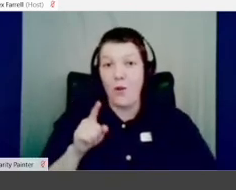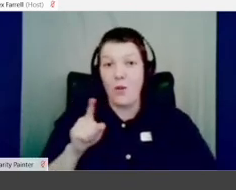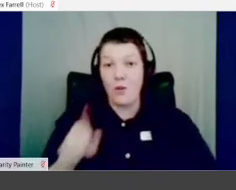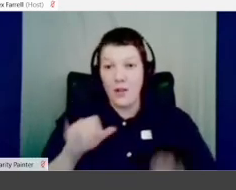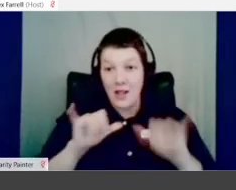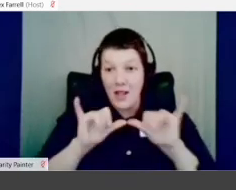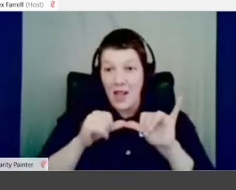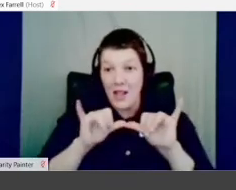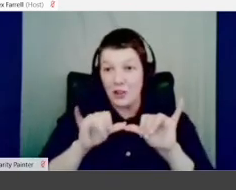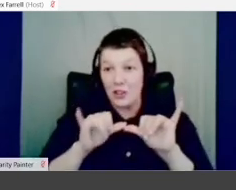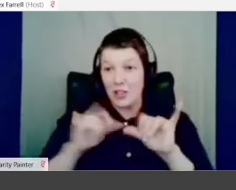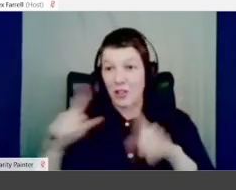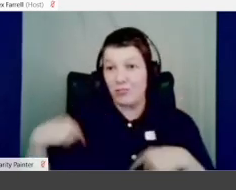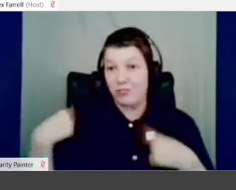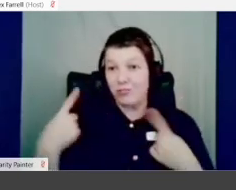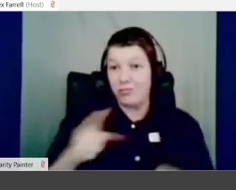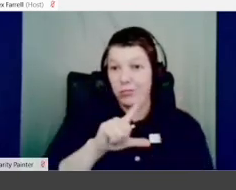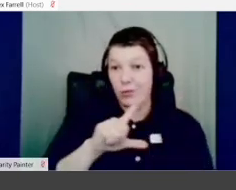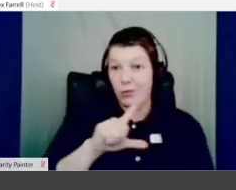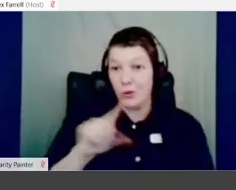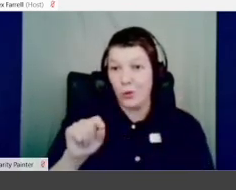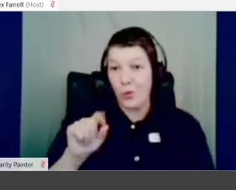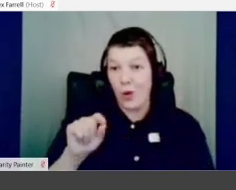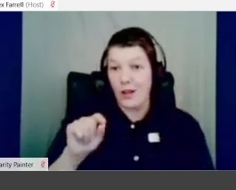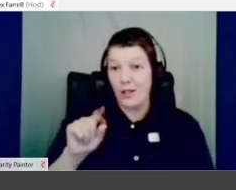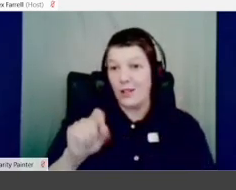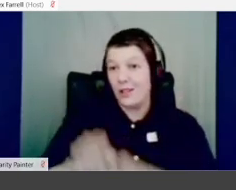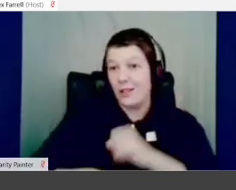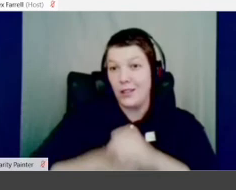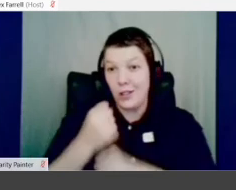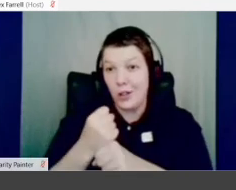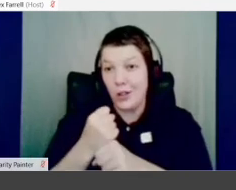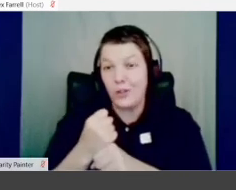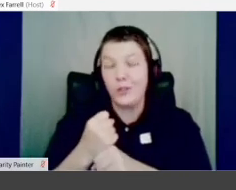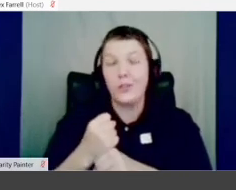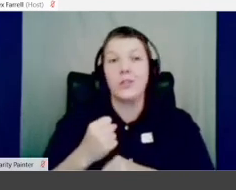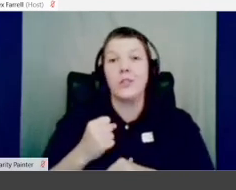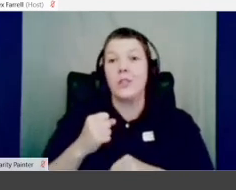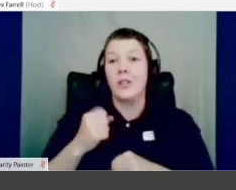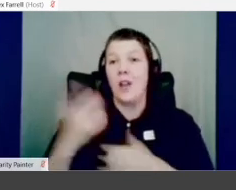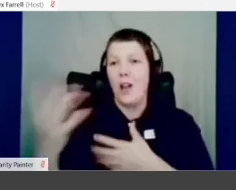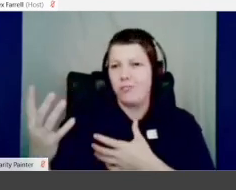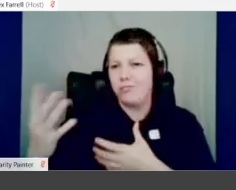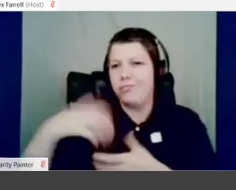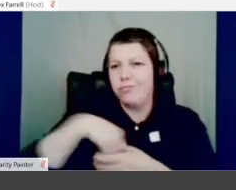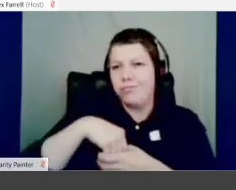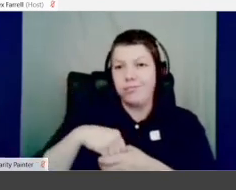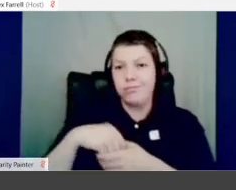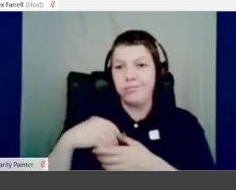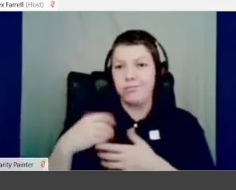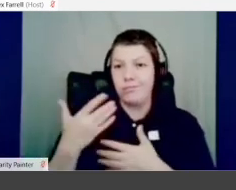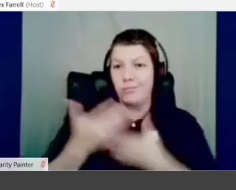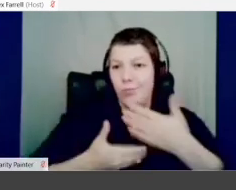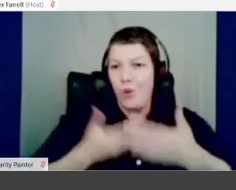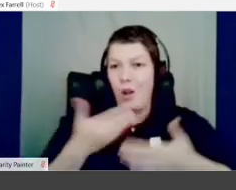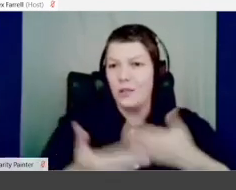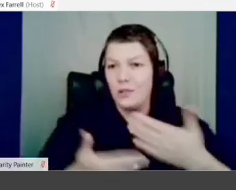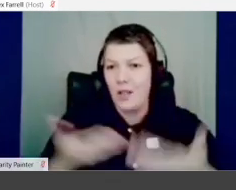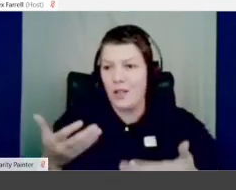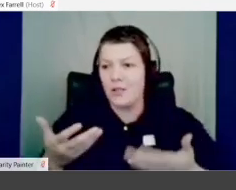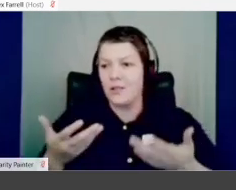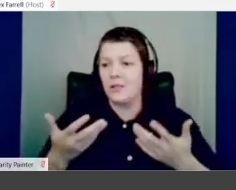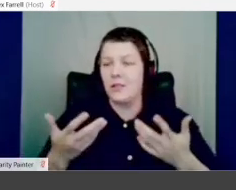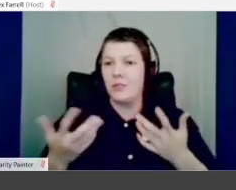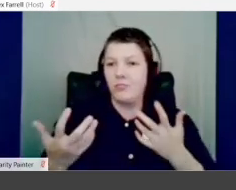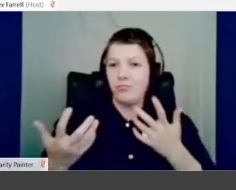at for 20 years and has given them space to be there and be part of the process, and be a